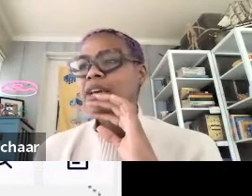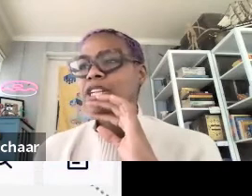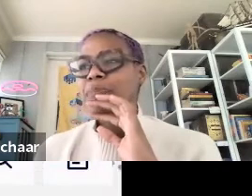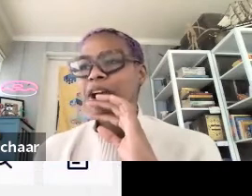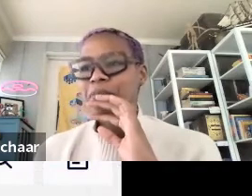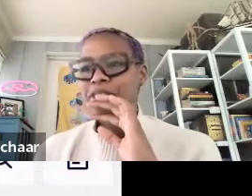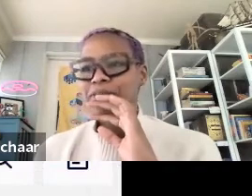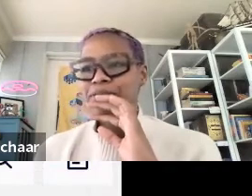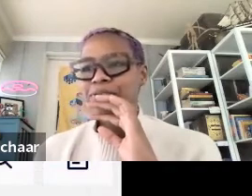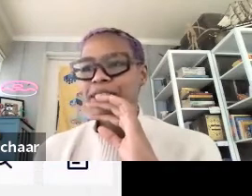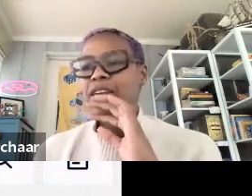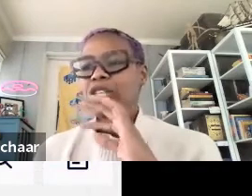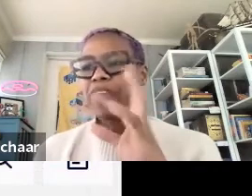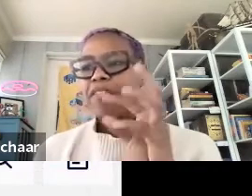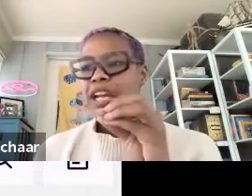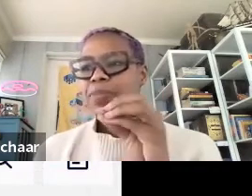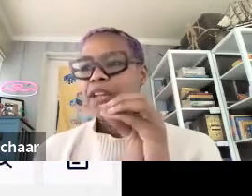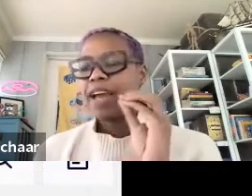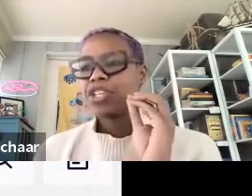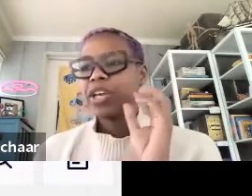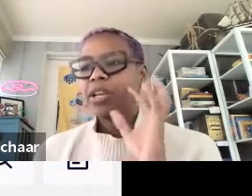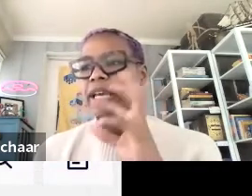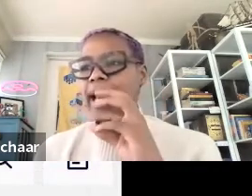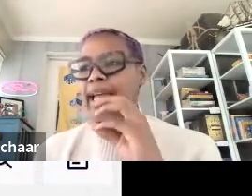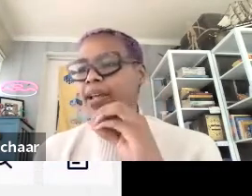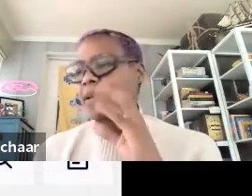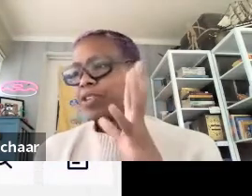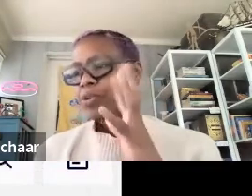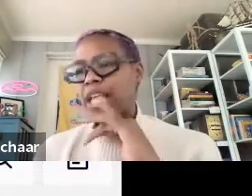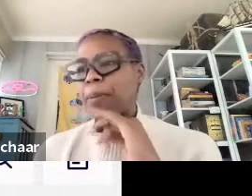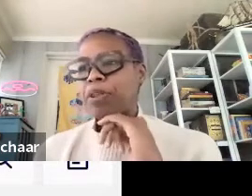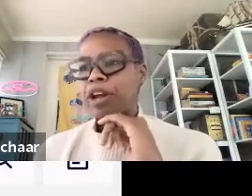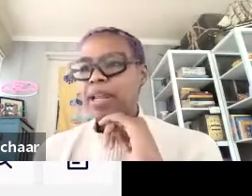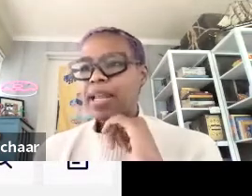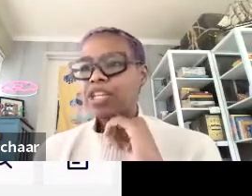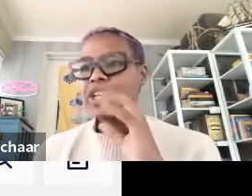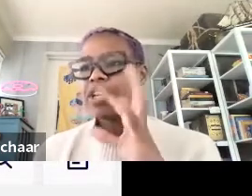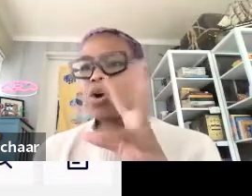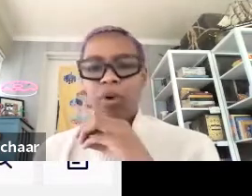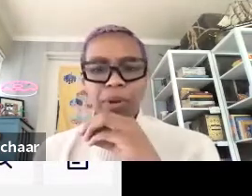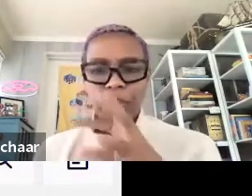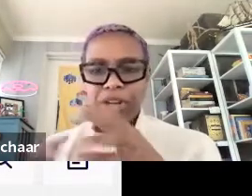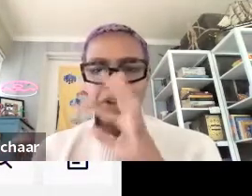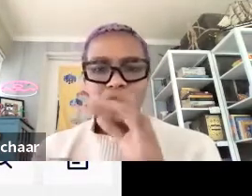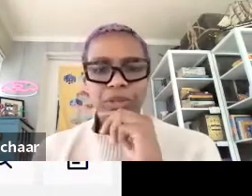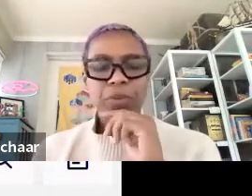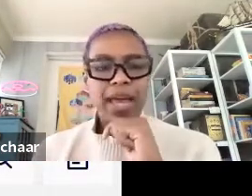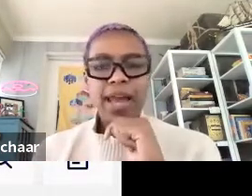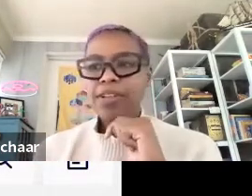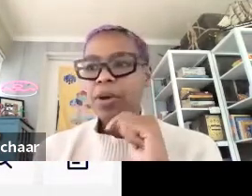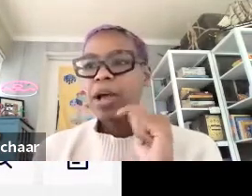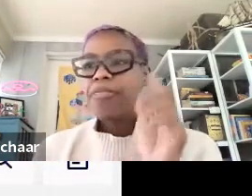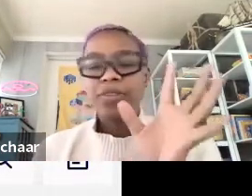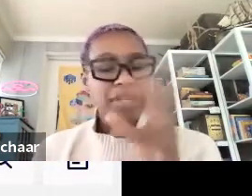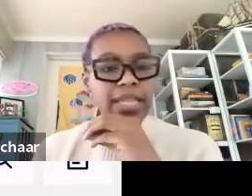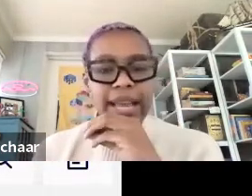things that were inspired by those, right? So if it's an object of fashion and students came up with automated kitchen, what would we do with that?